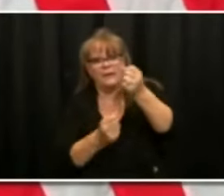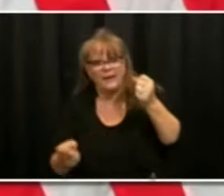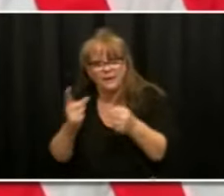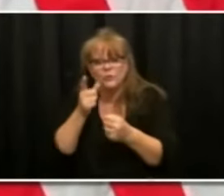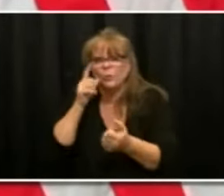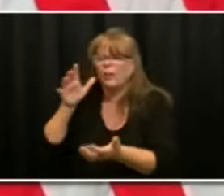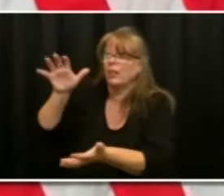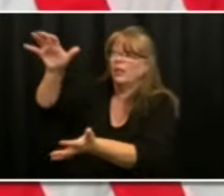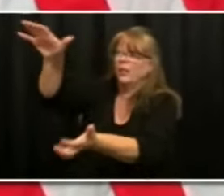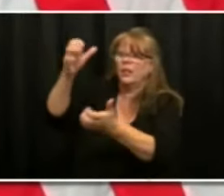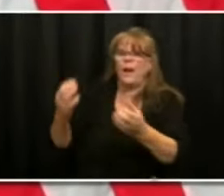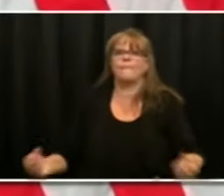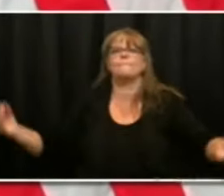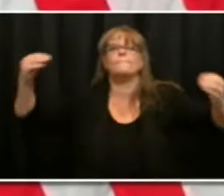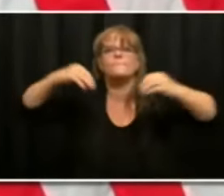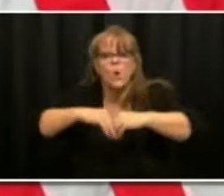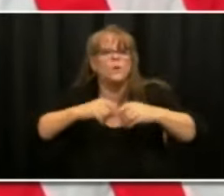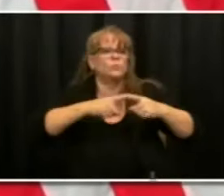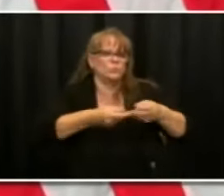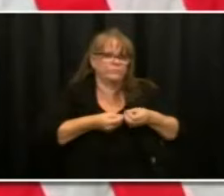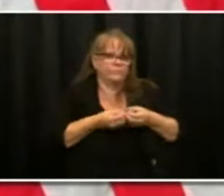I